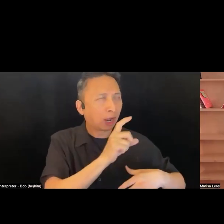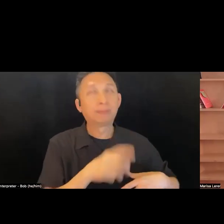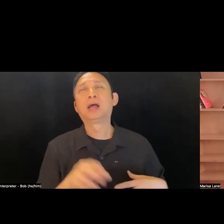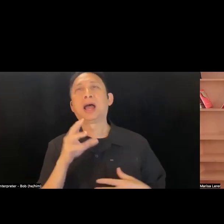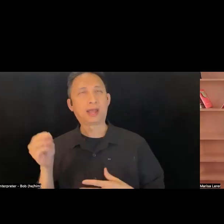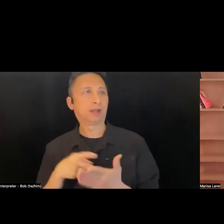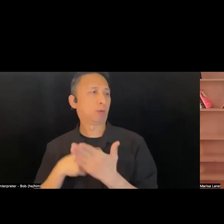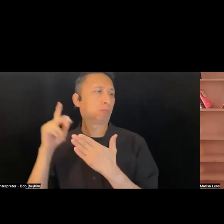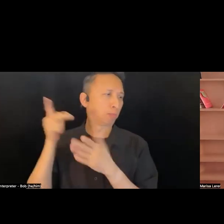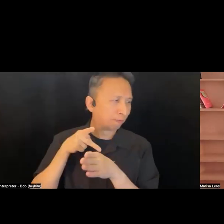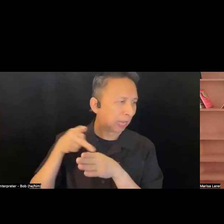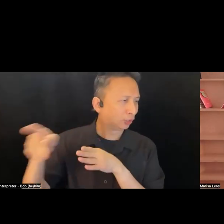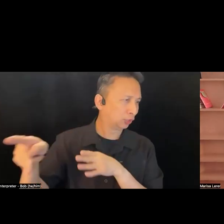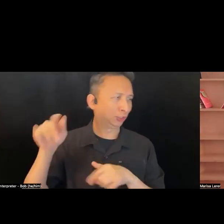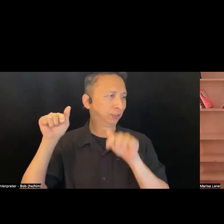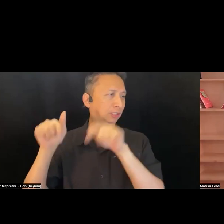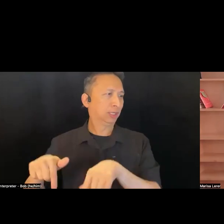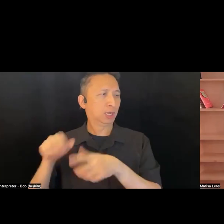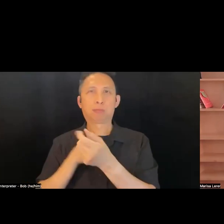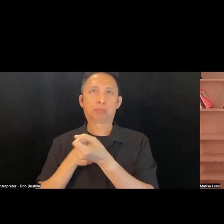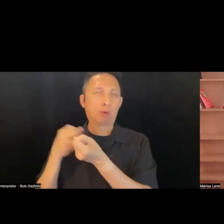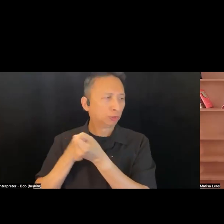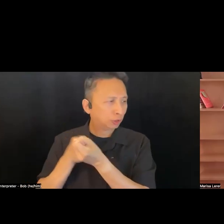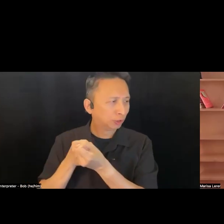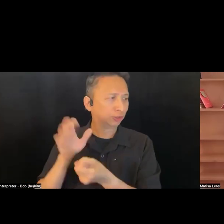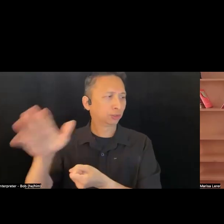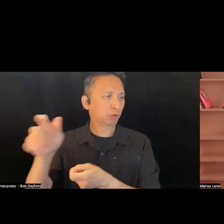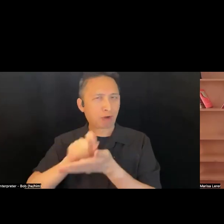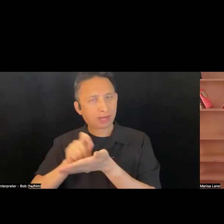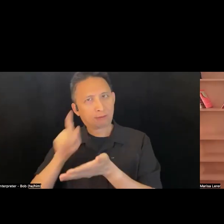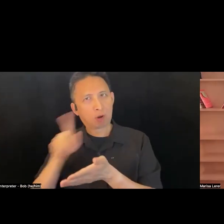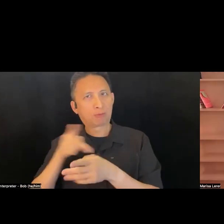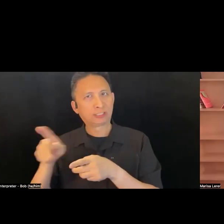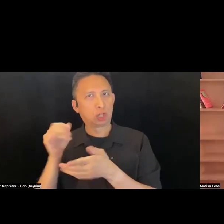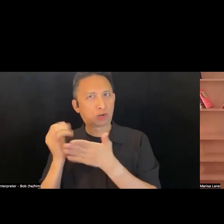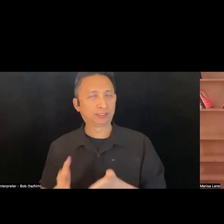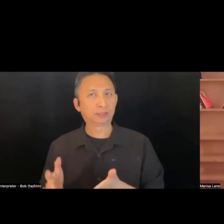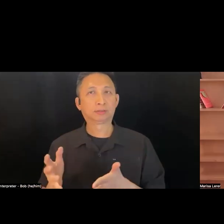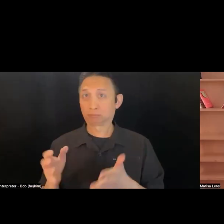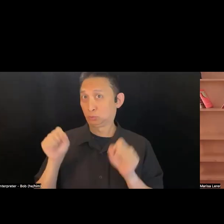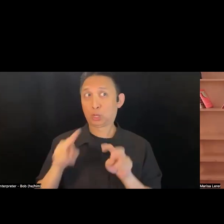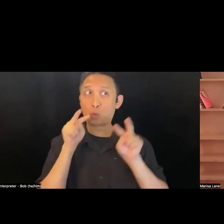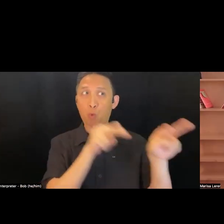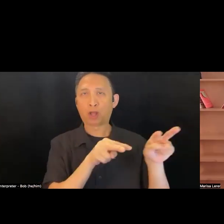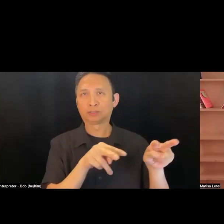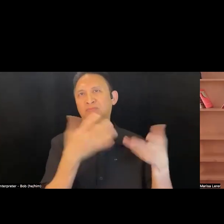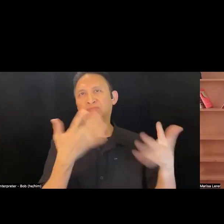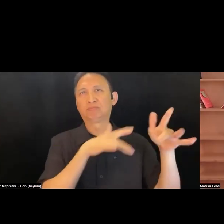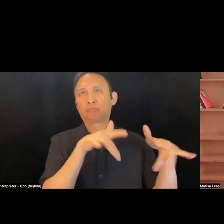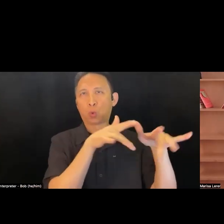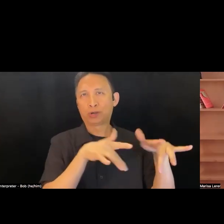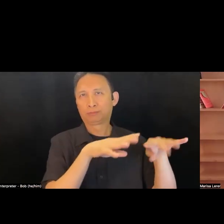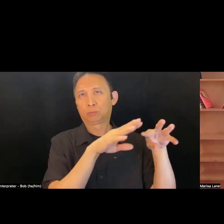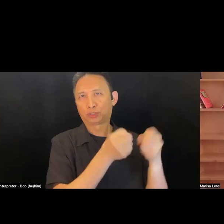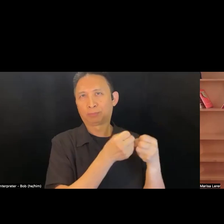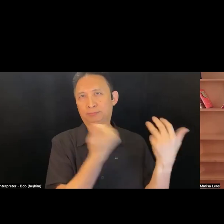them by registering for Creative Capital curriculum. Today, in this final session, Robin will teach you how to compose a timeline